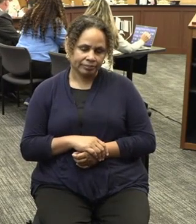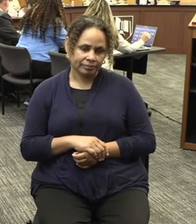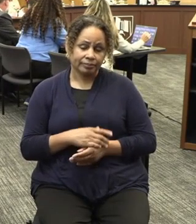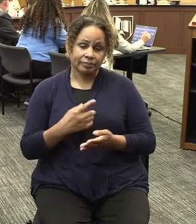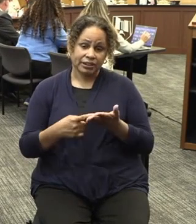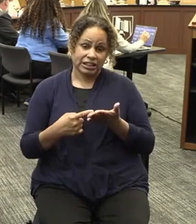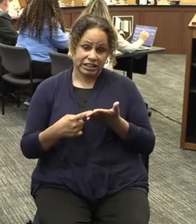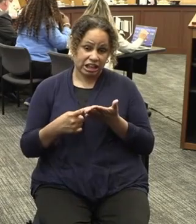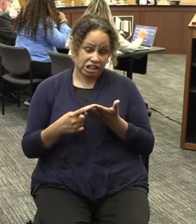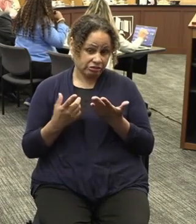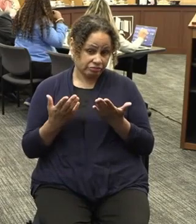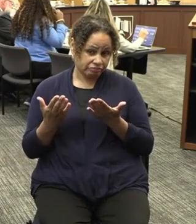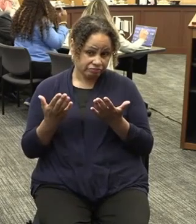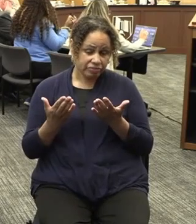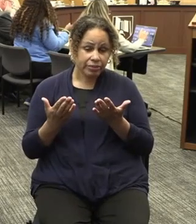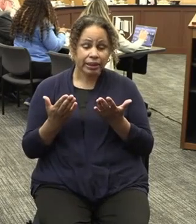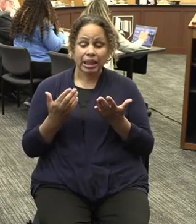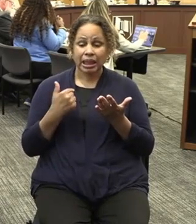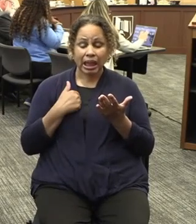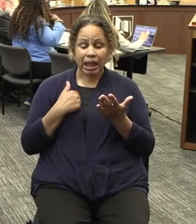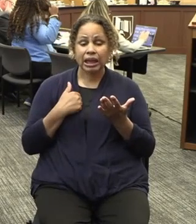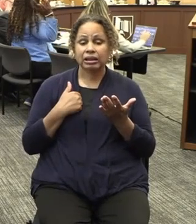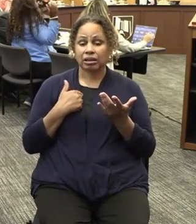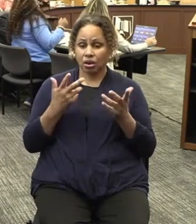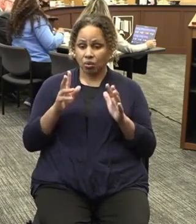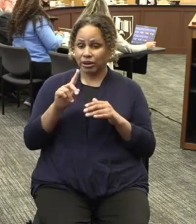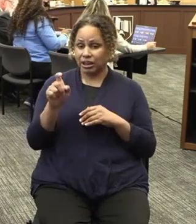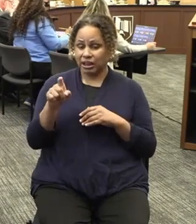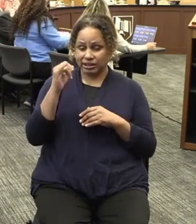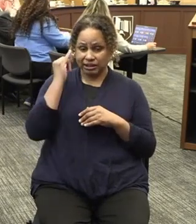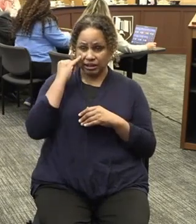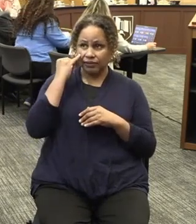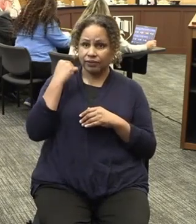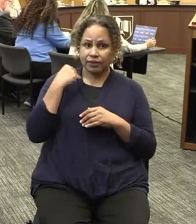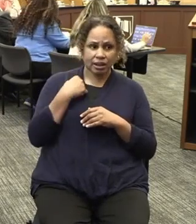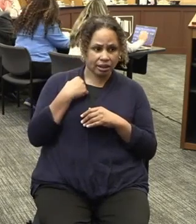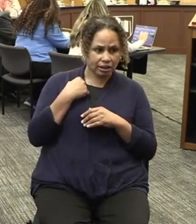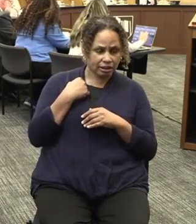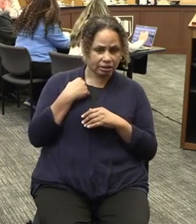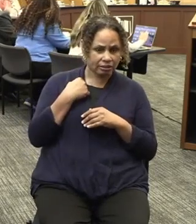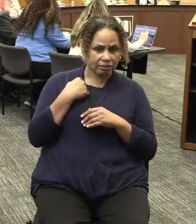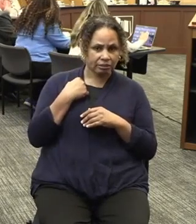Discussion, who pulled this one? I did ask her, but I wasn't given it, so I'm not worried about it.